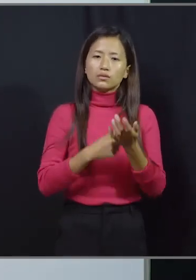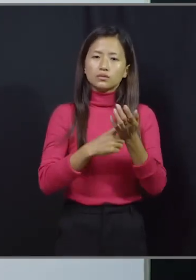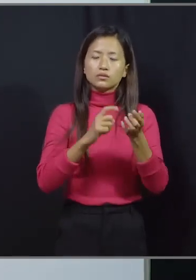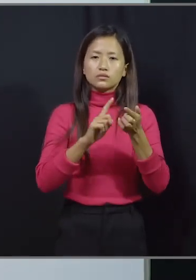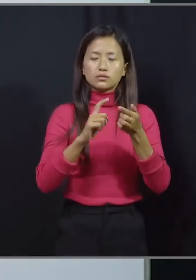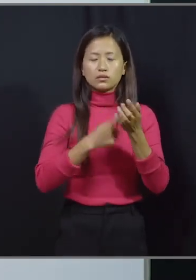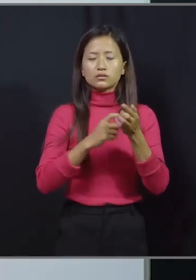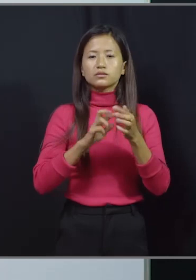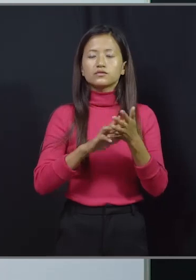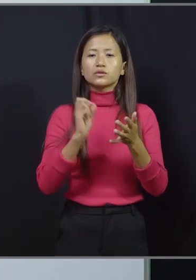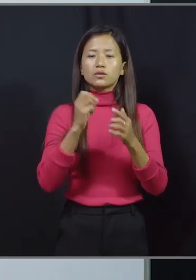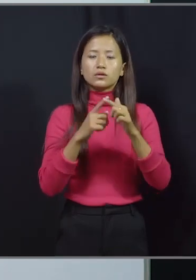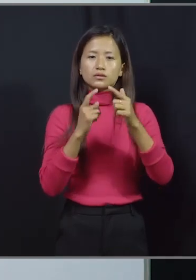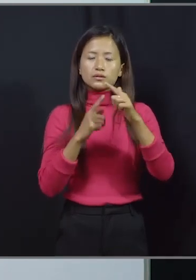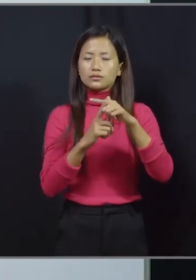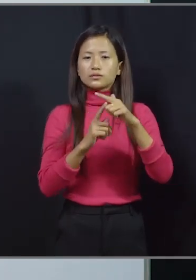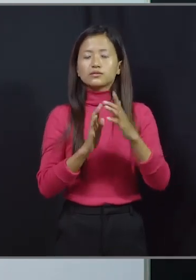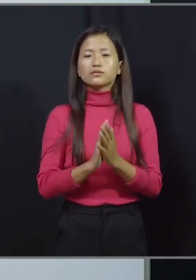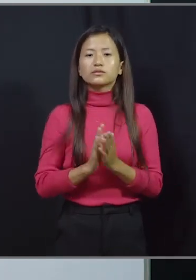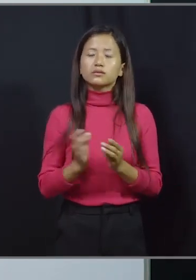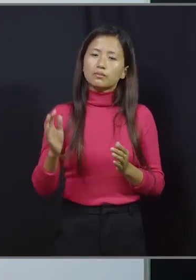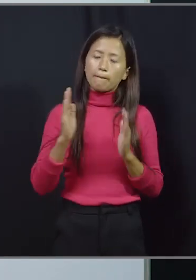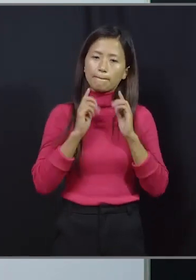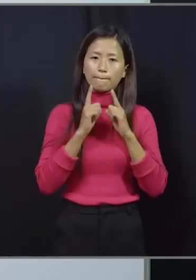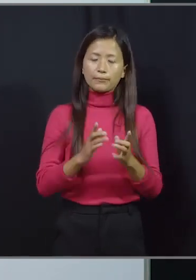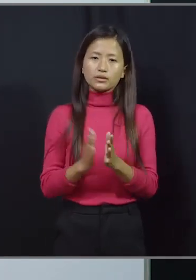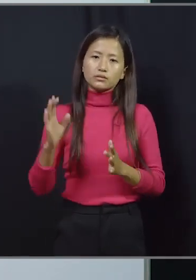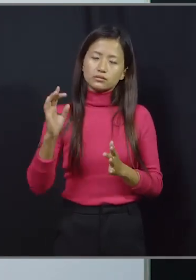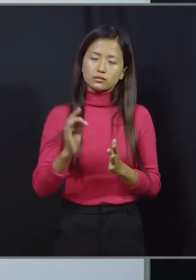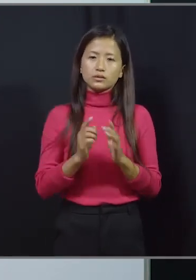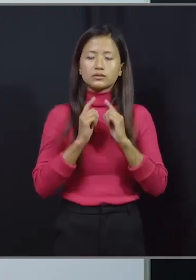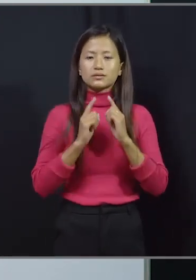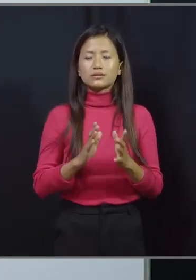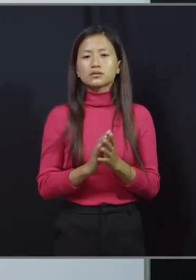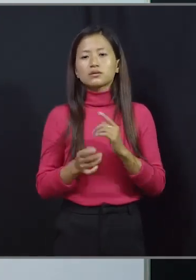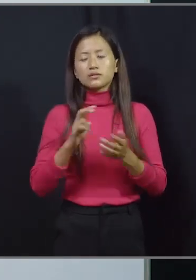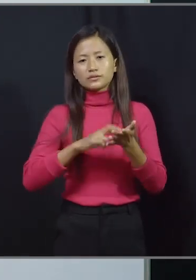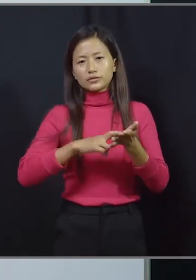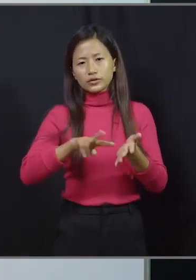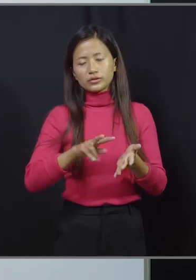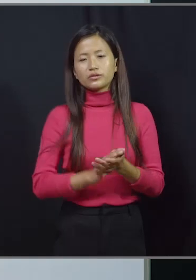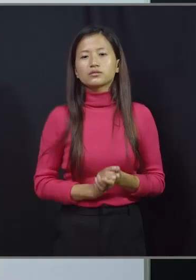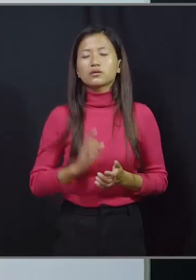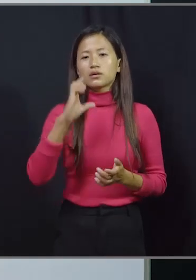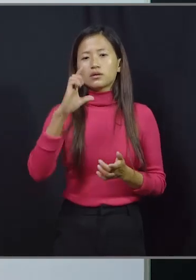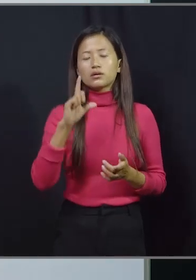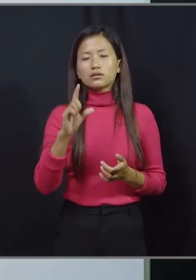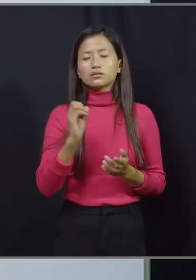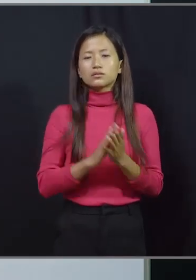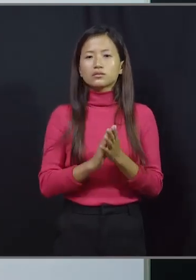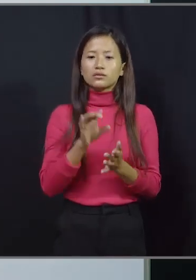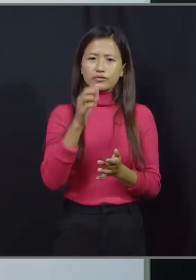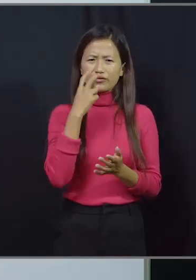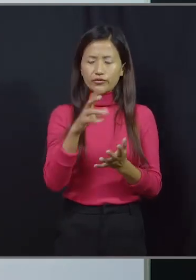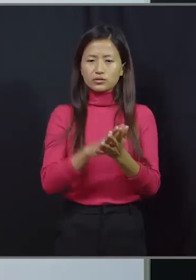against the British rule. But yet, it was just local in nature. And when I say local, it means it was confined only